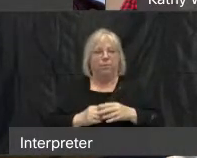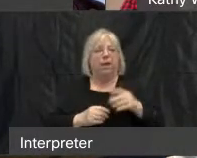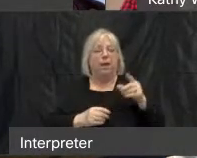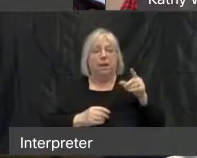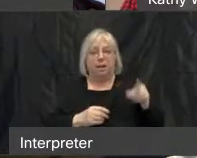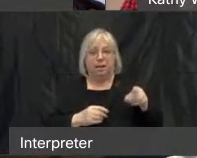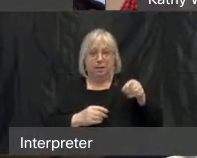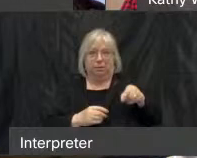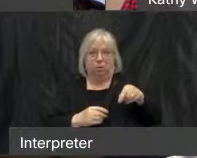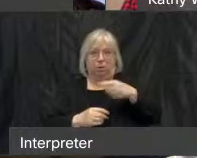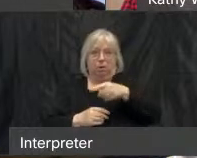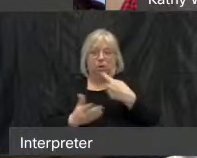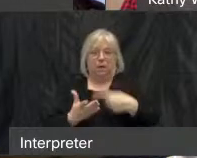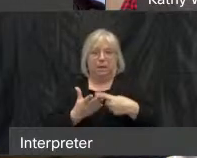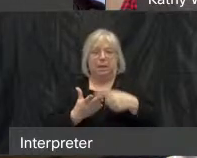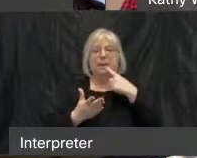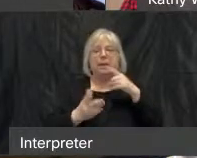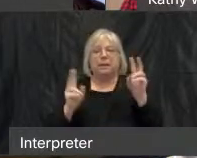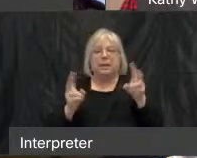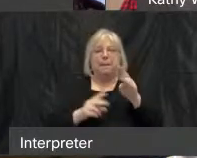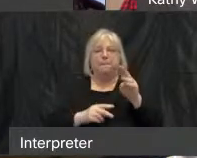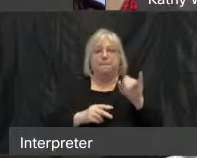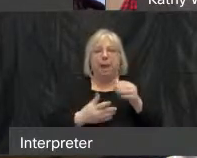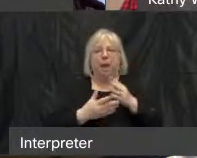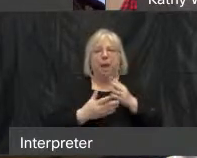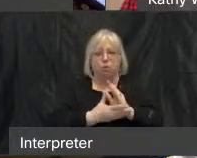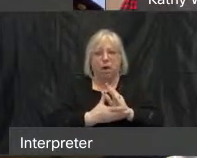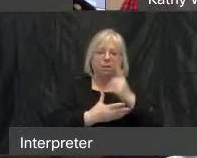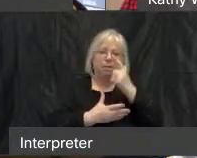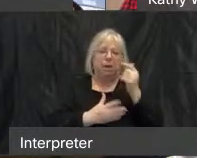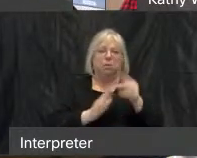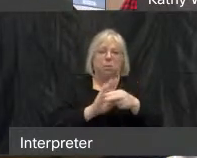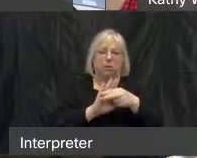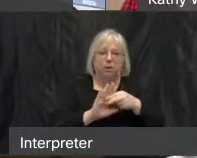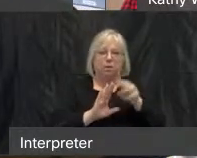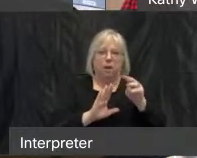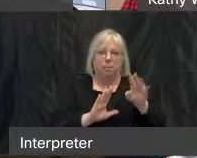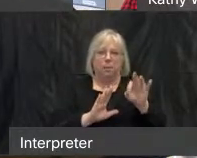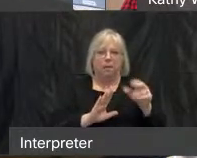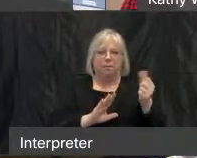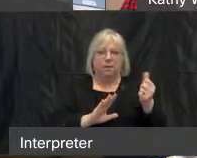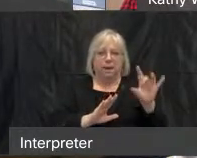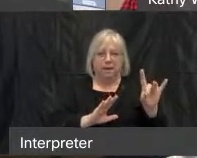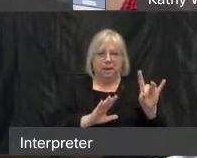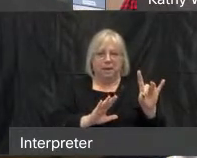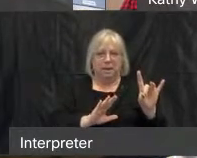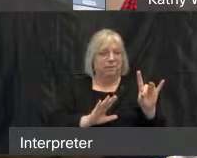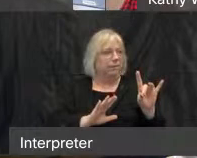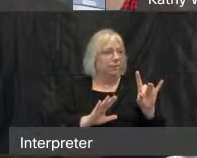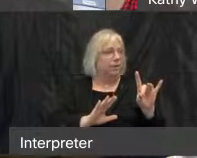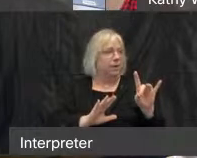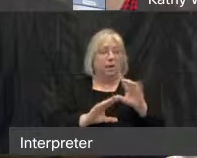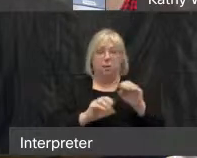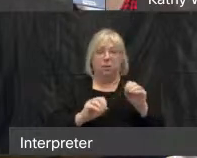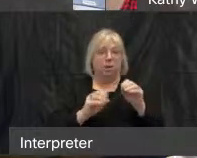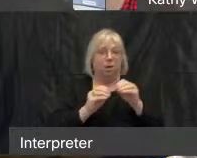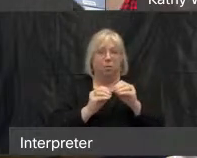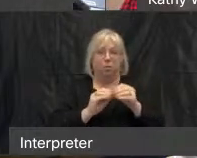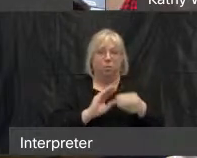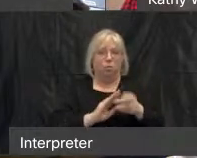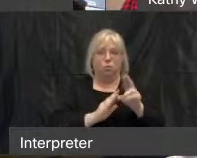by right. Since it was zoned MF18, when the application comes in, there is no further